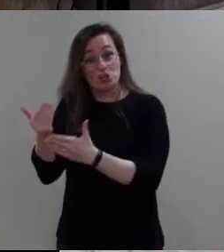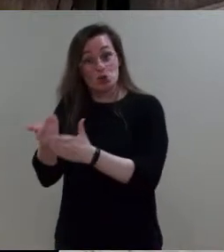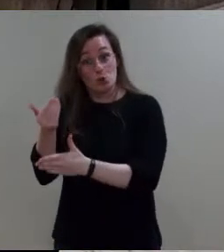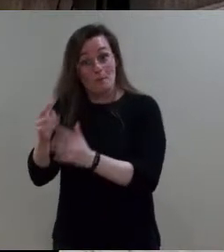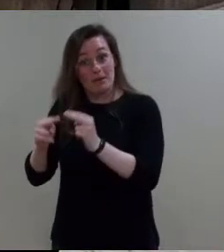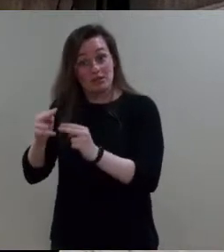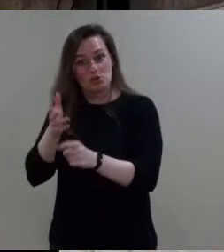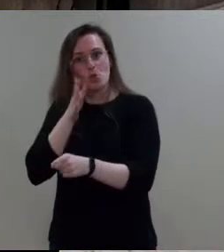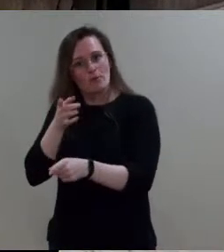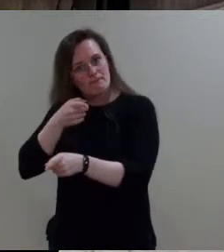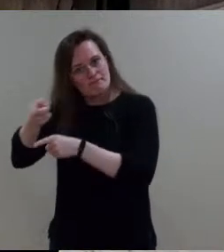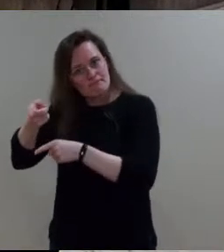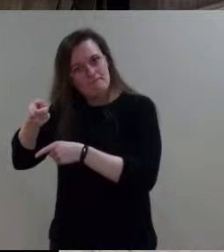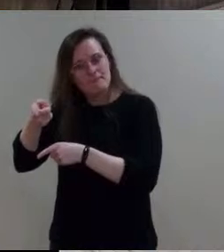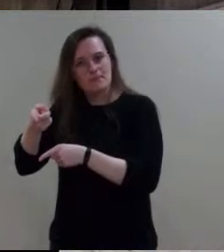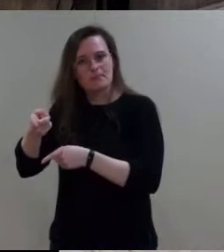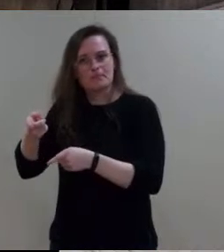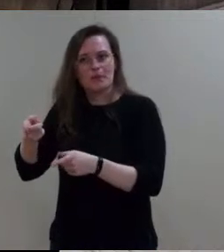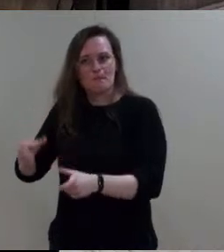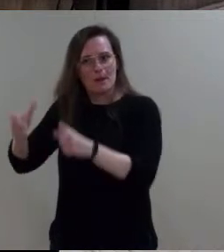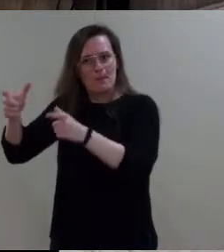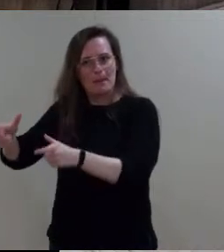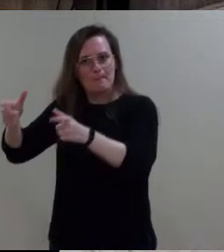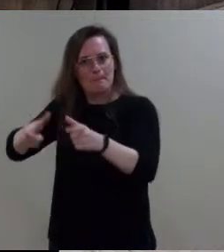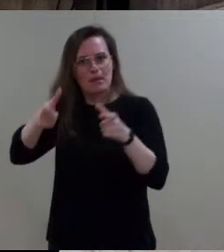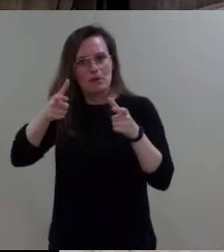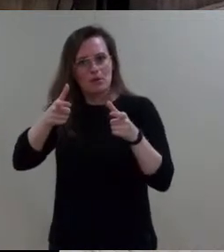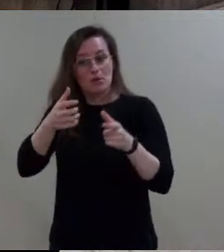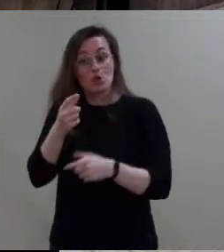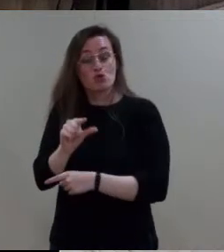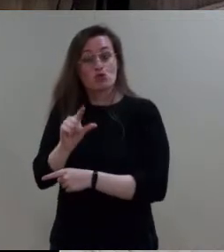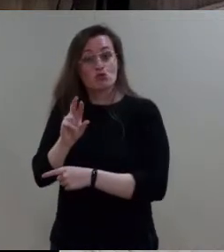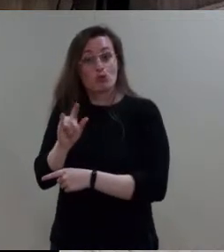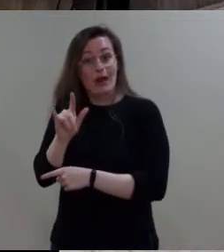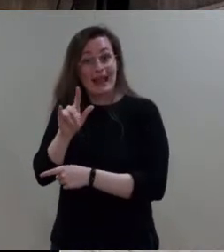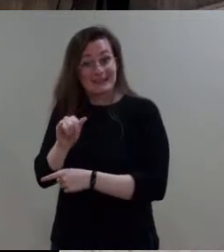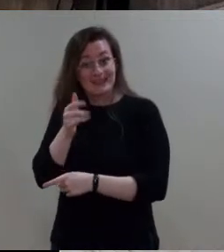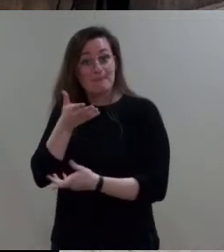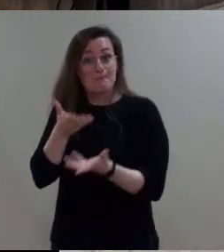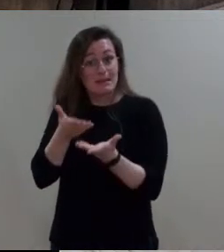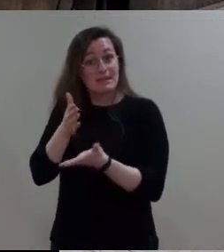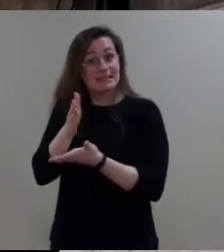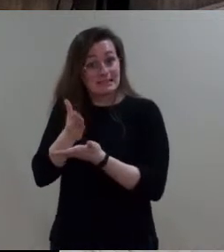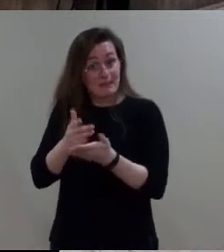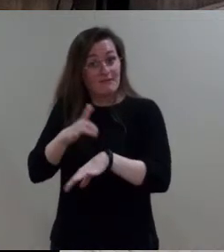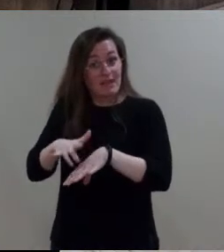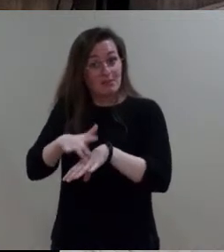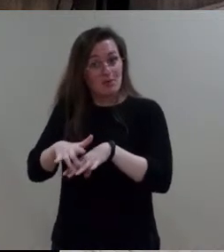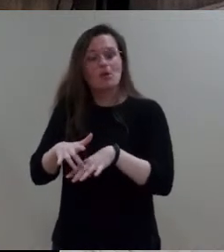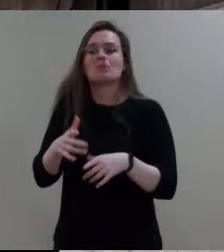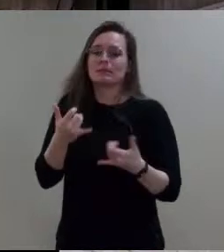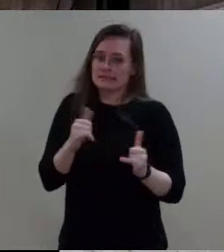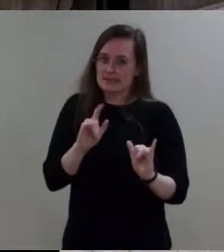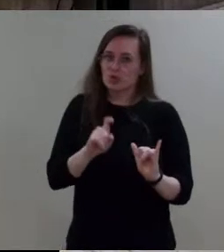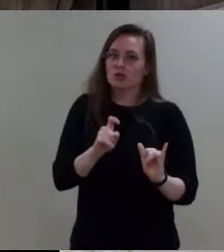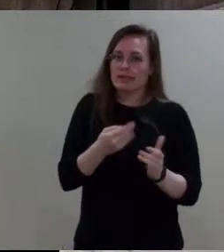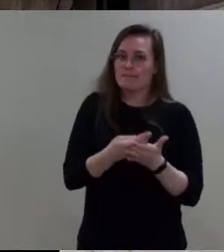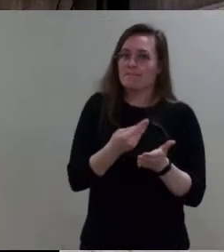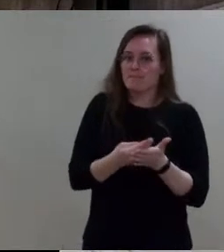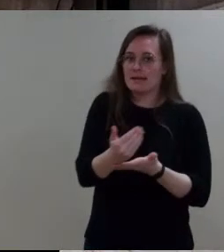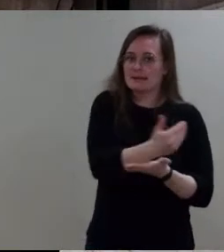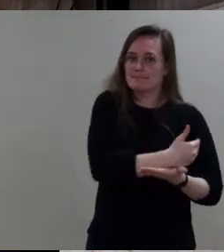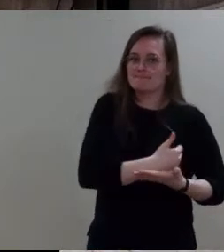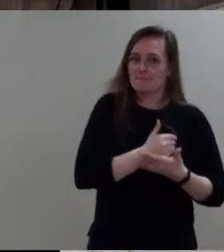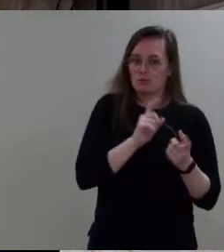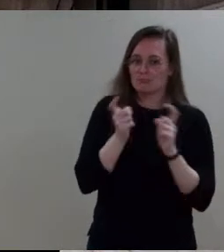And although grants may be available, we need capital raised to accommodate these growth areas. Town of Kentville